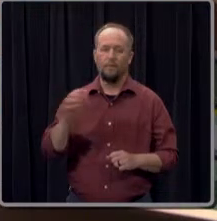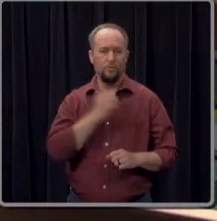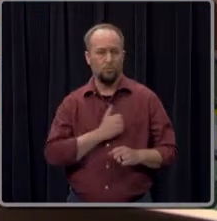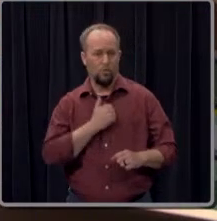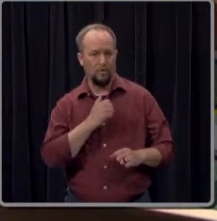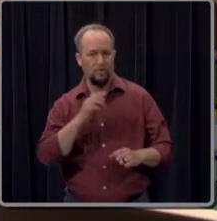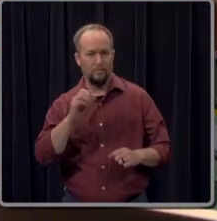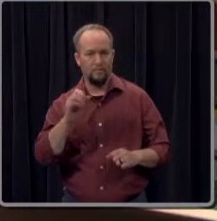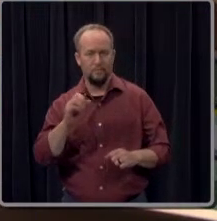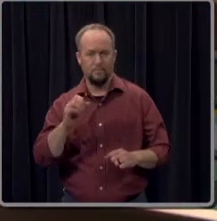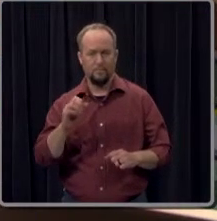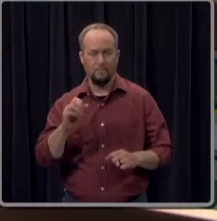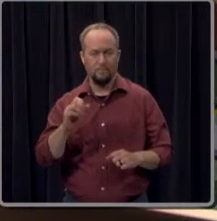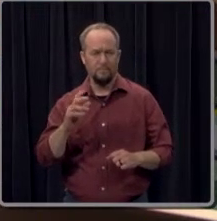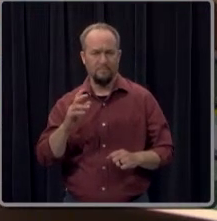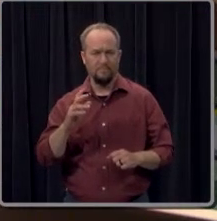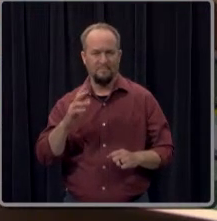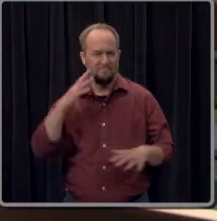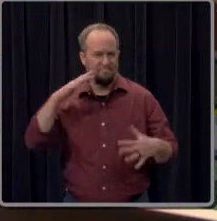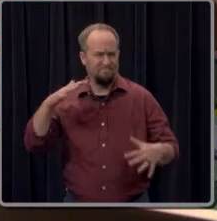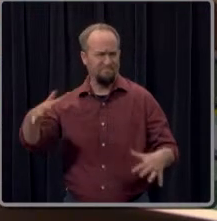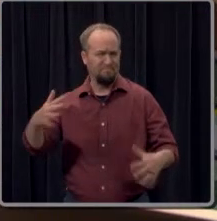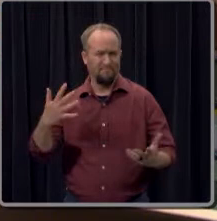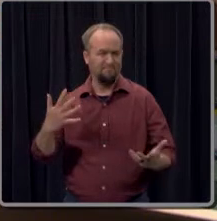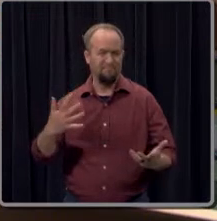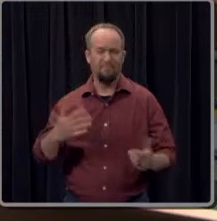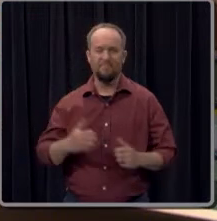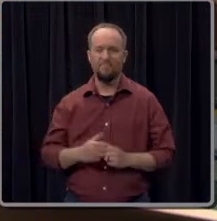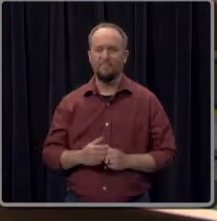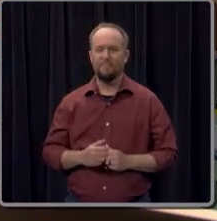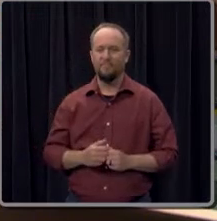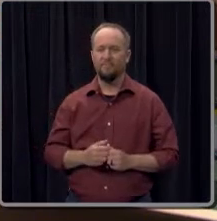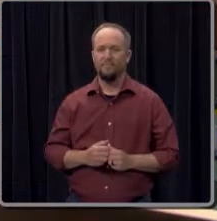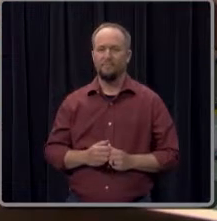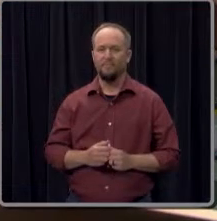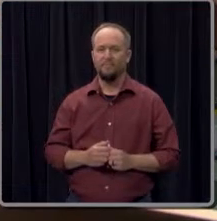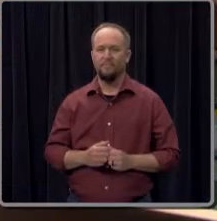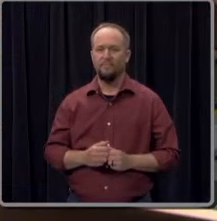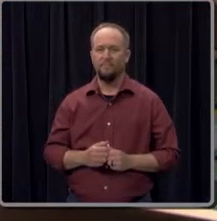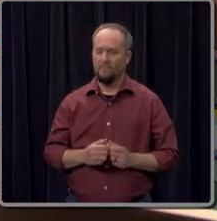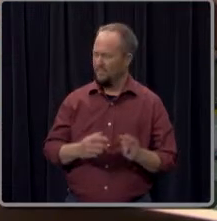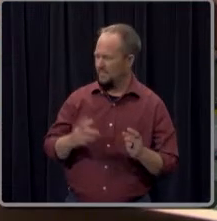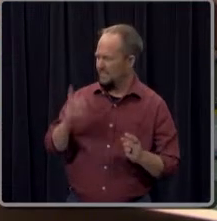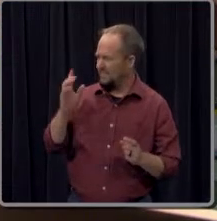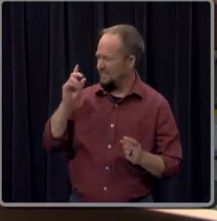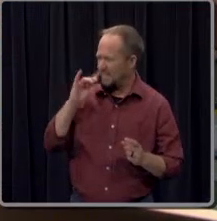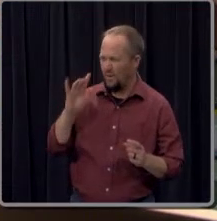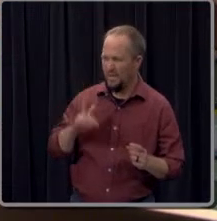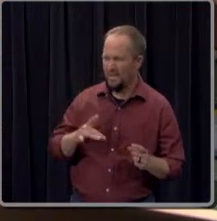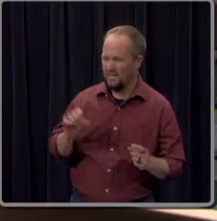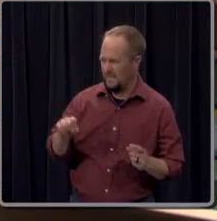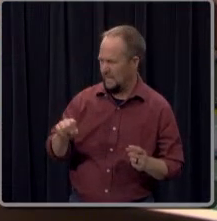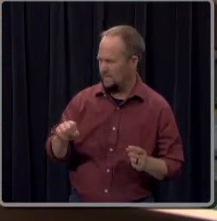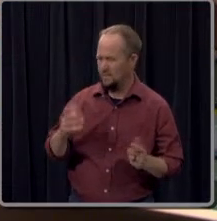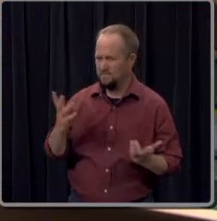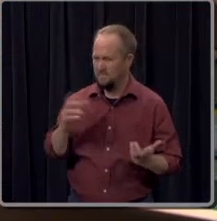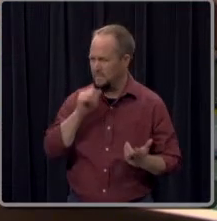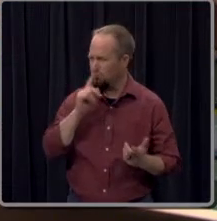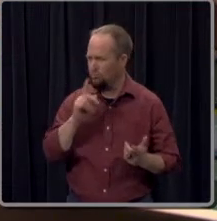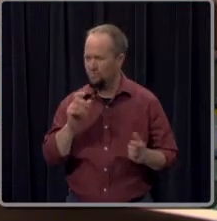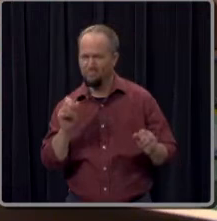Sorry, Brad. I think that was a yes. It feels like a yes. Sound like